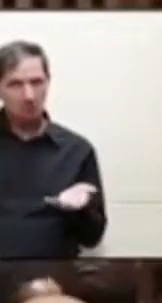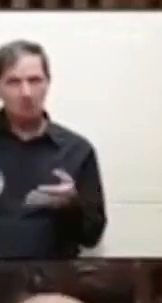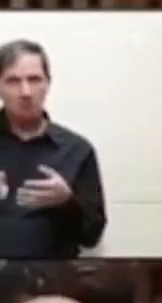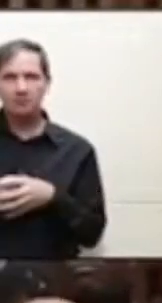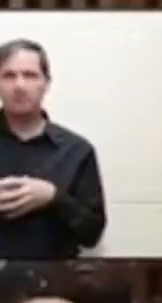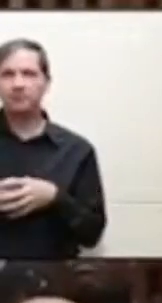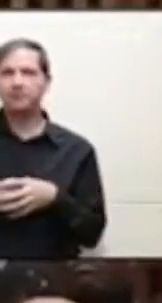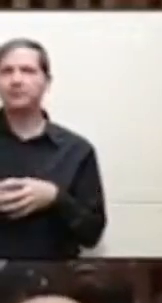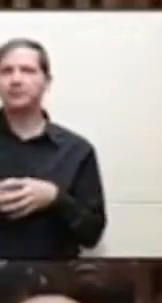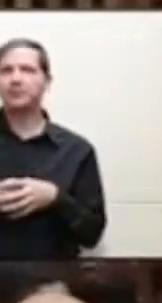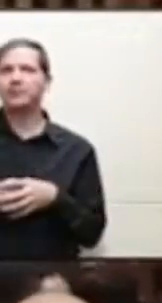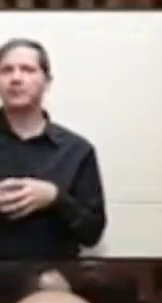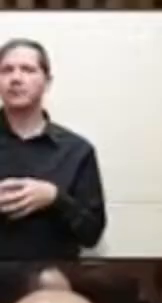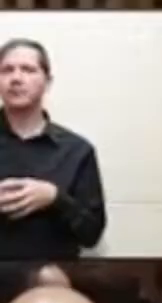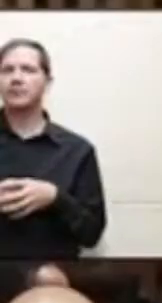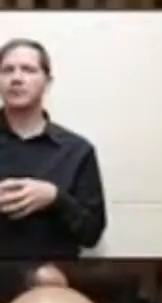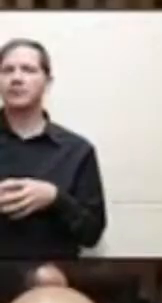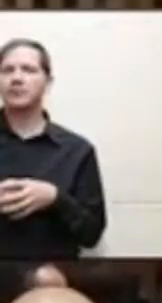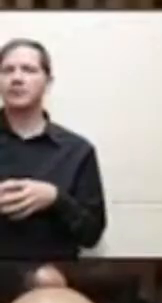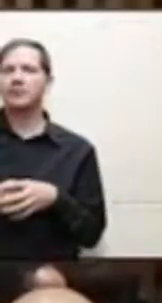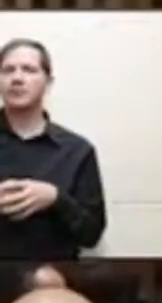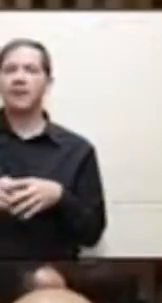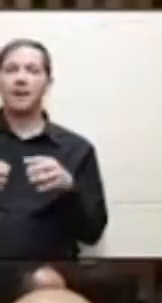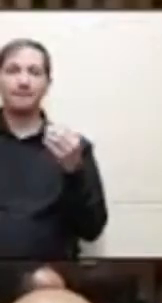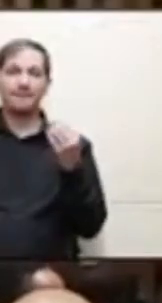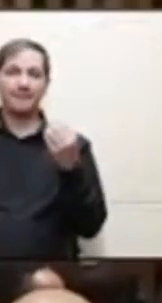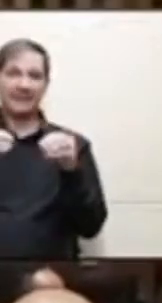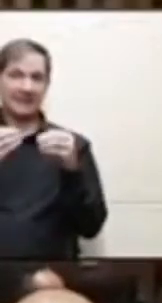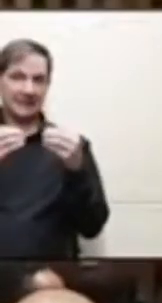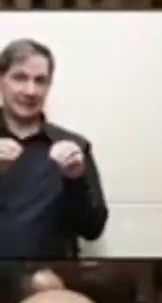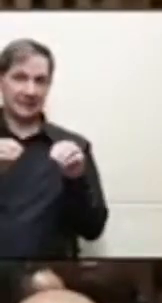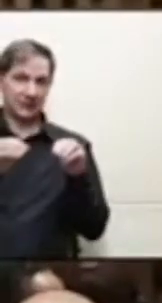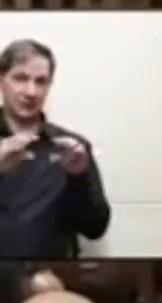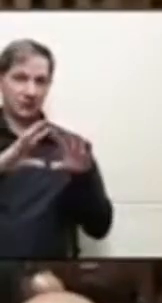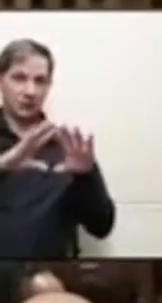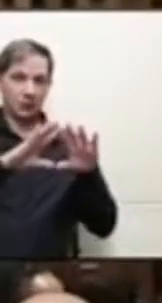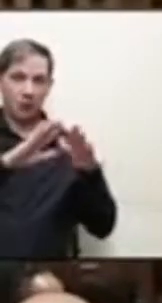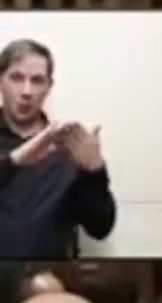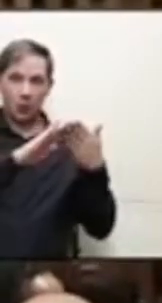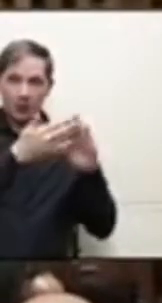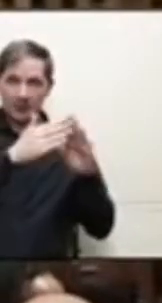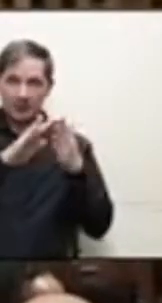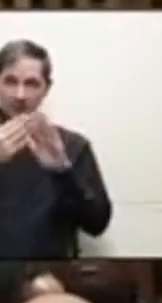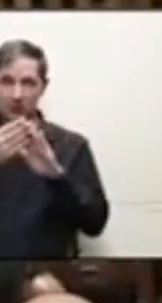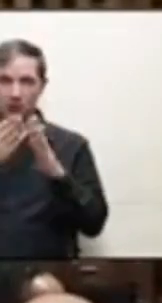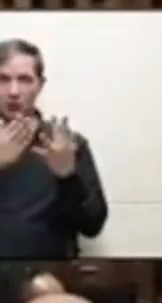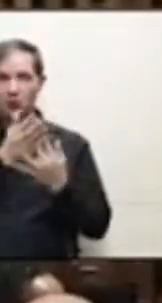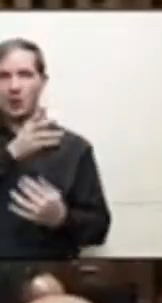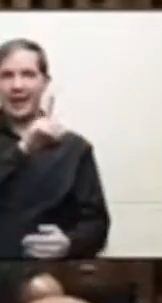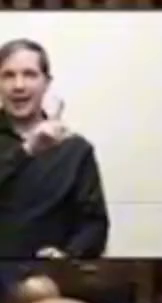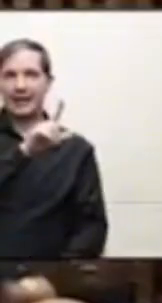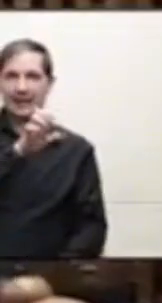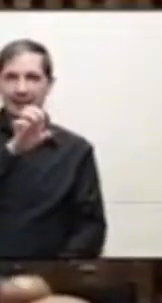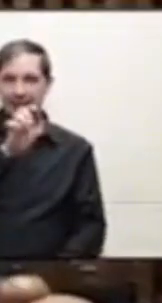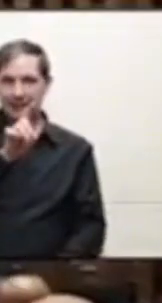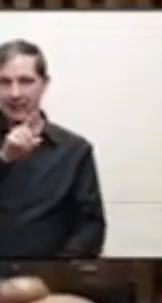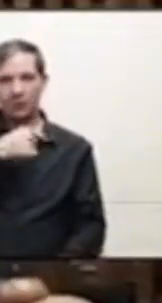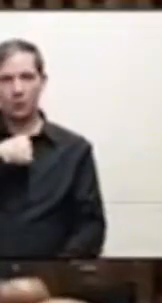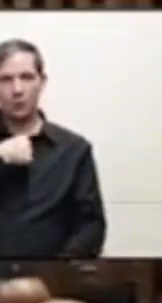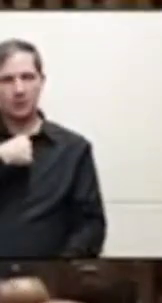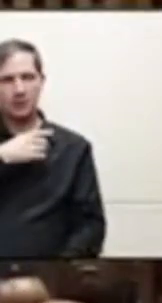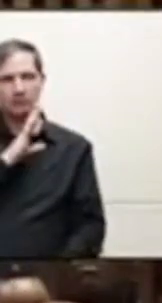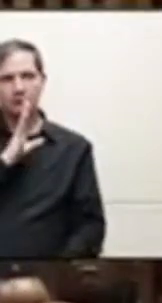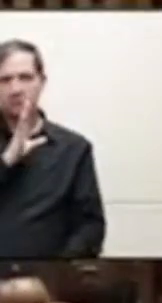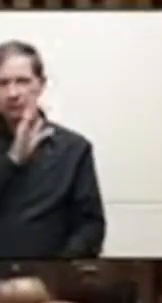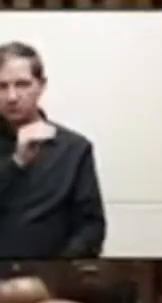now the business community, which through LED we convened with them, and we have asked them to